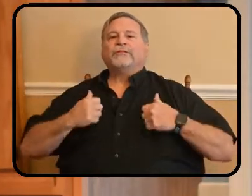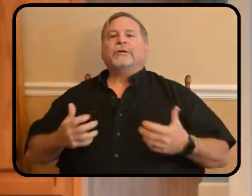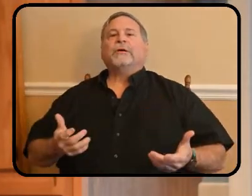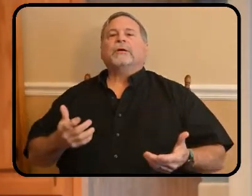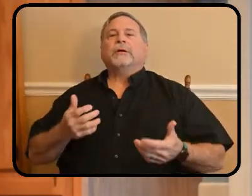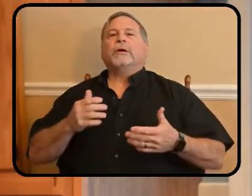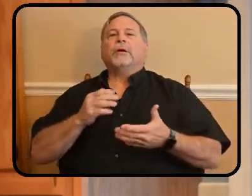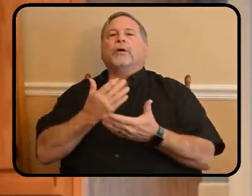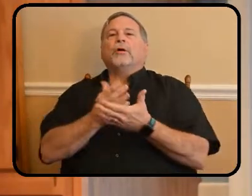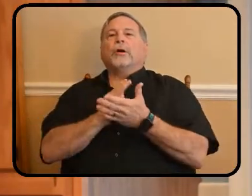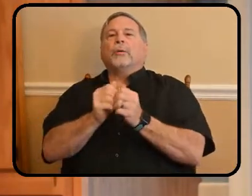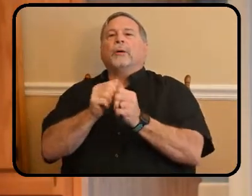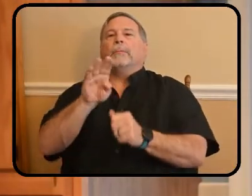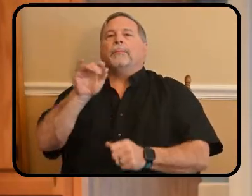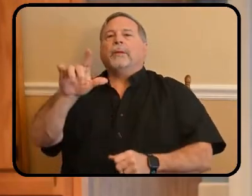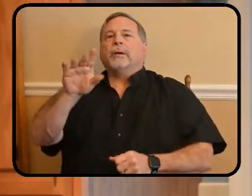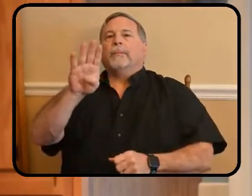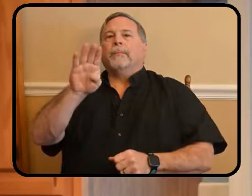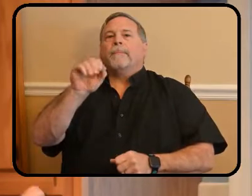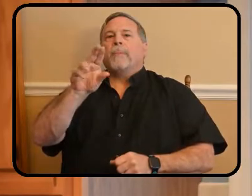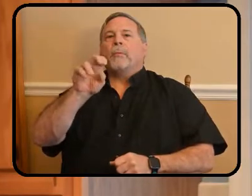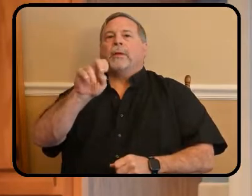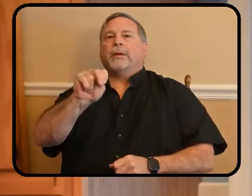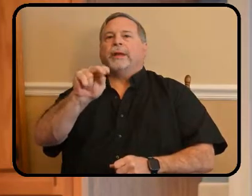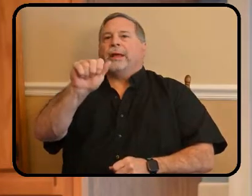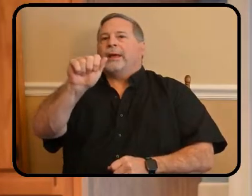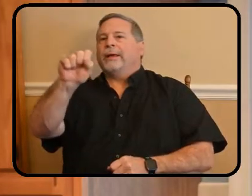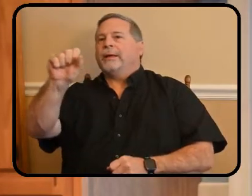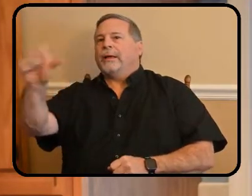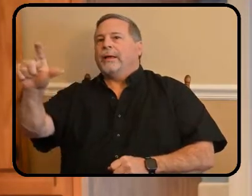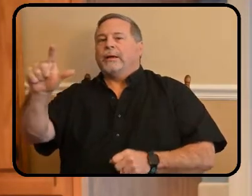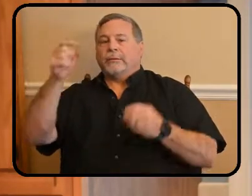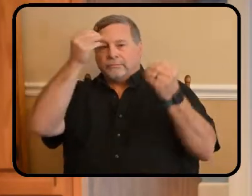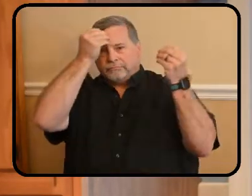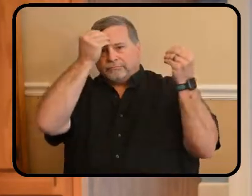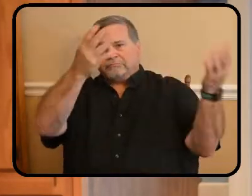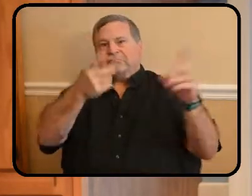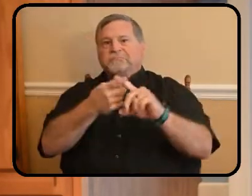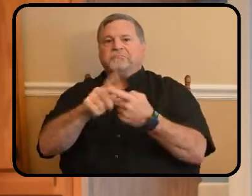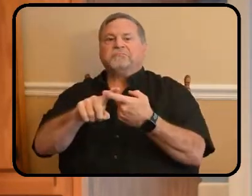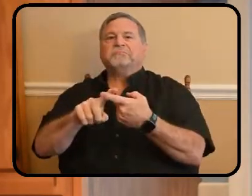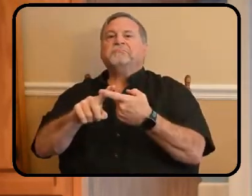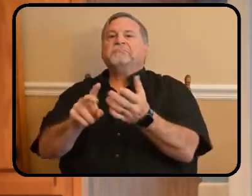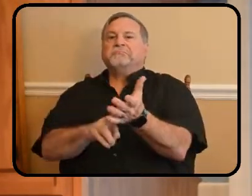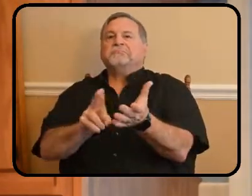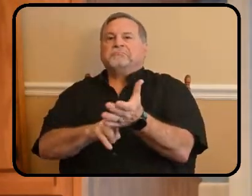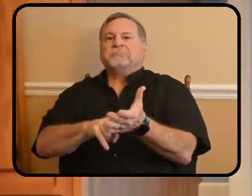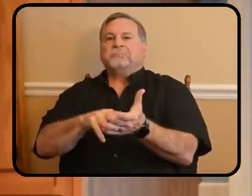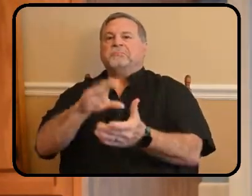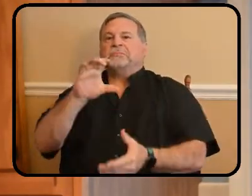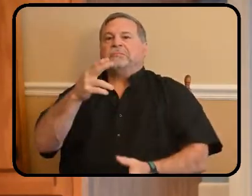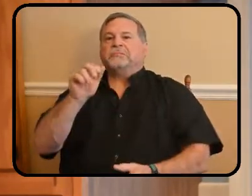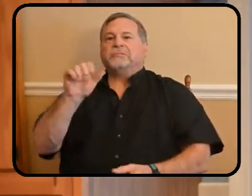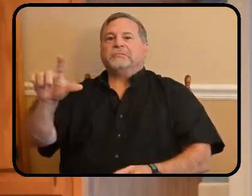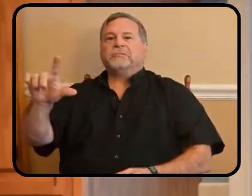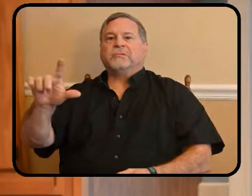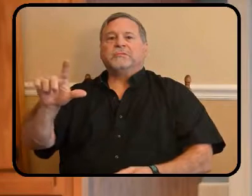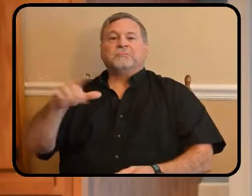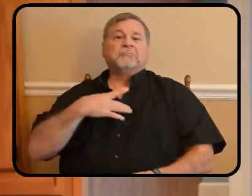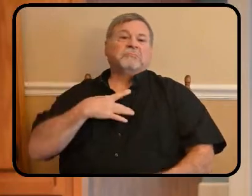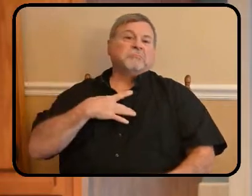Bill Bowman, ASL. So, tell your friends, they can come here, subscribe to my channel, they can like